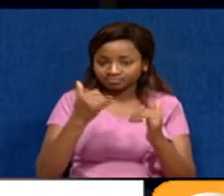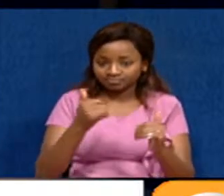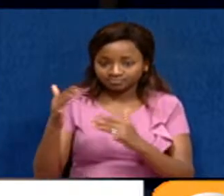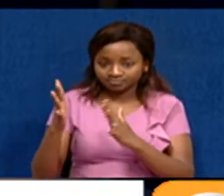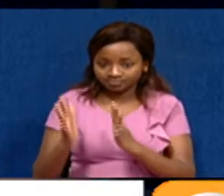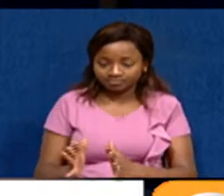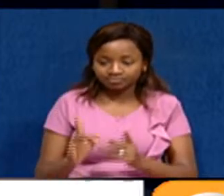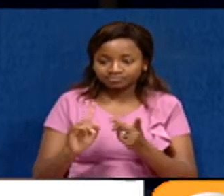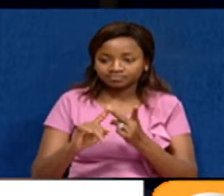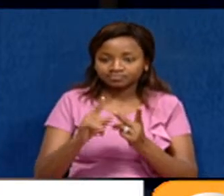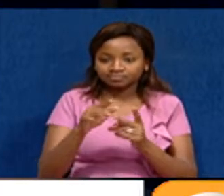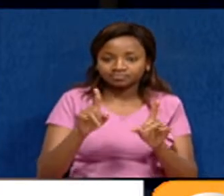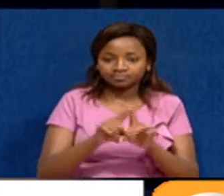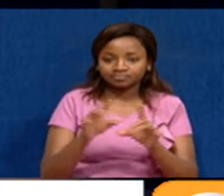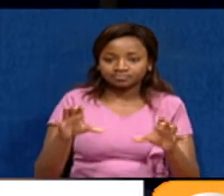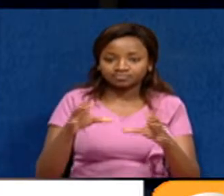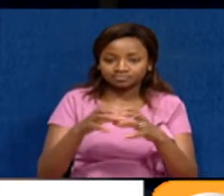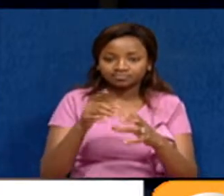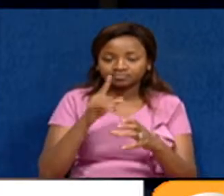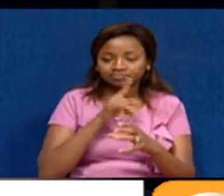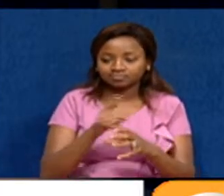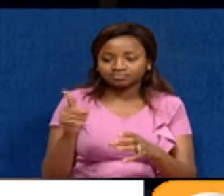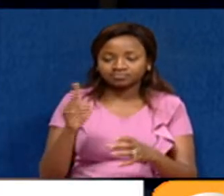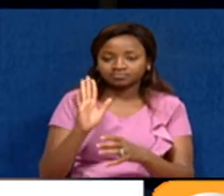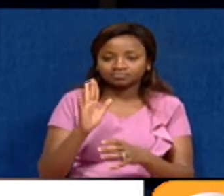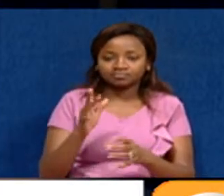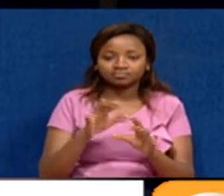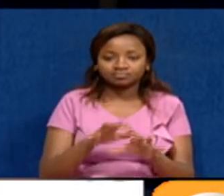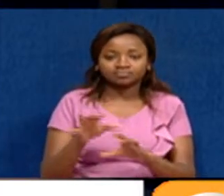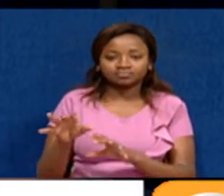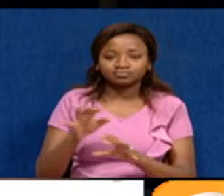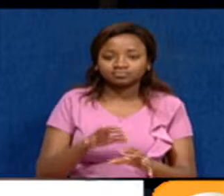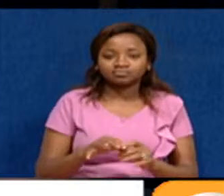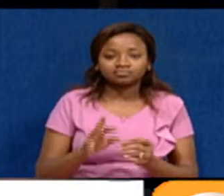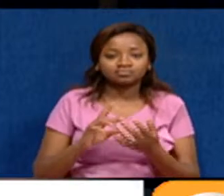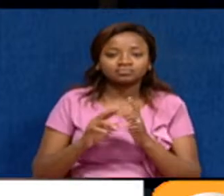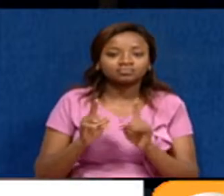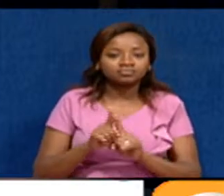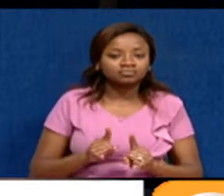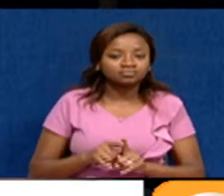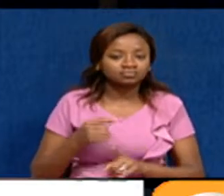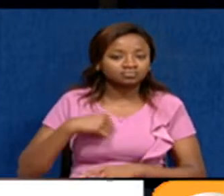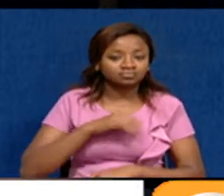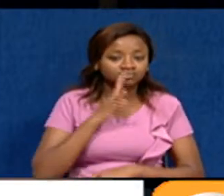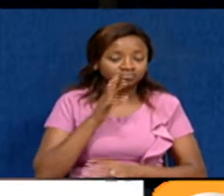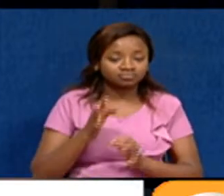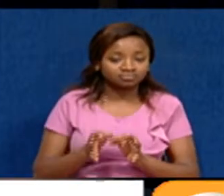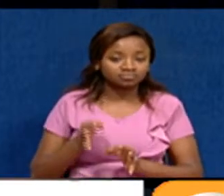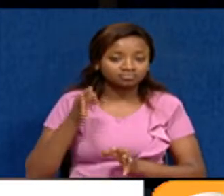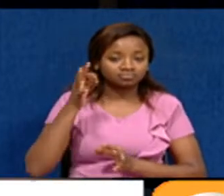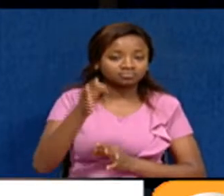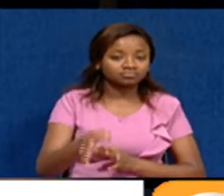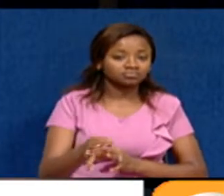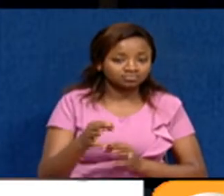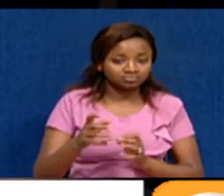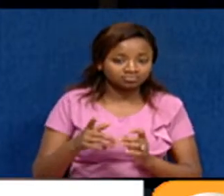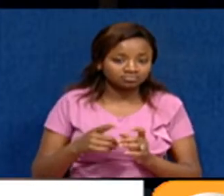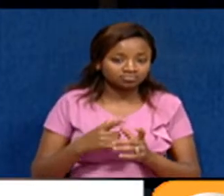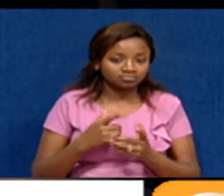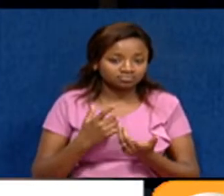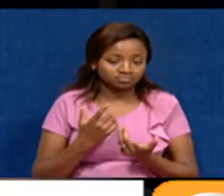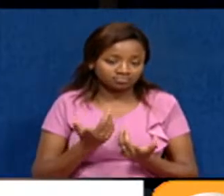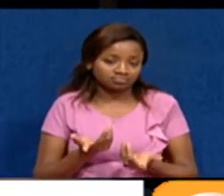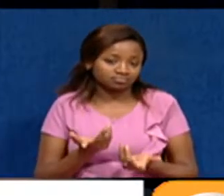who are going to suffer. Now, are we going to procrastinate and see that this is going taking